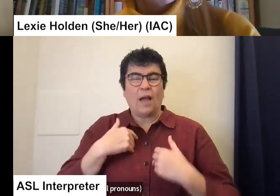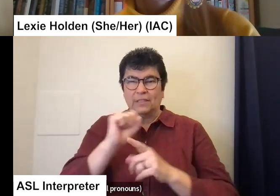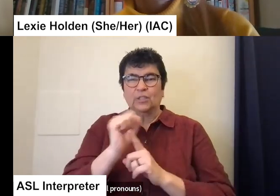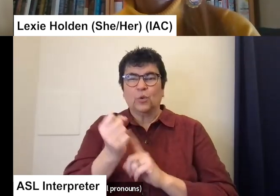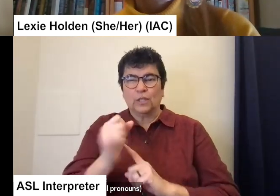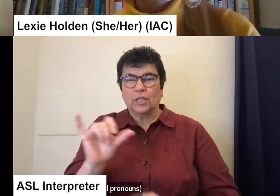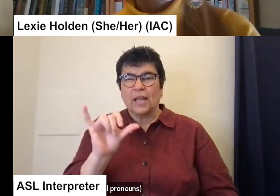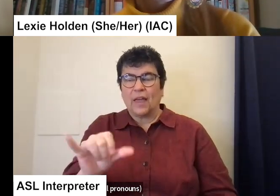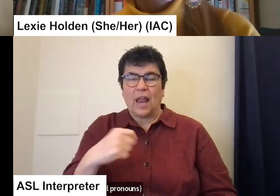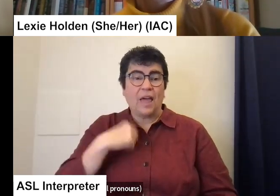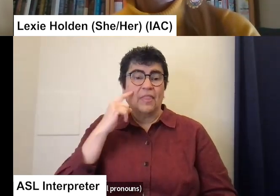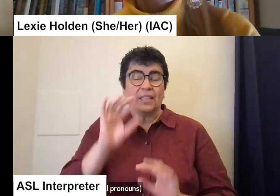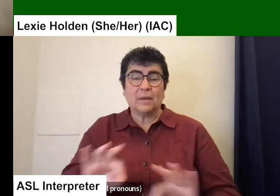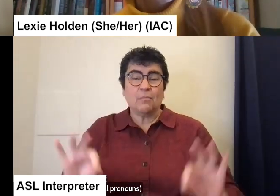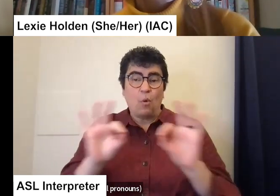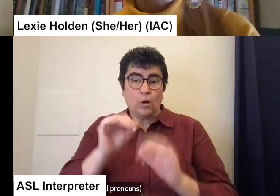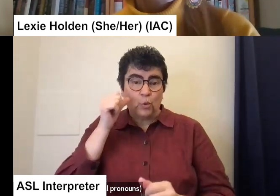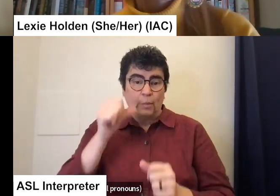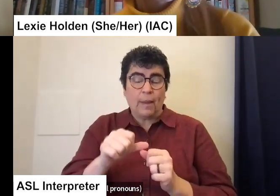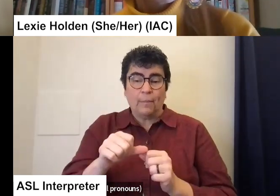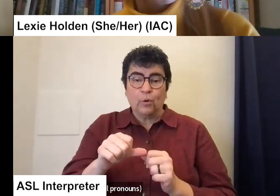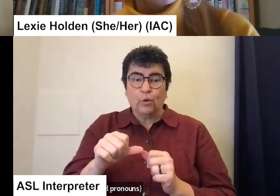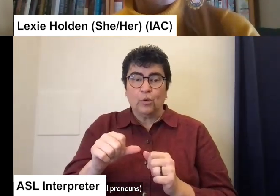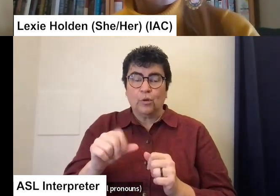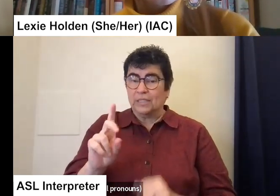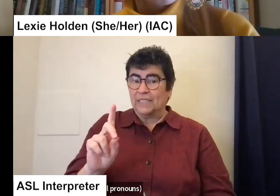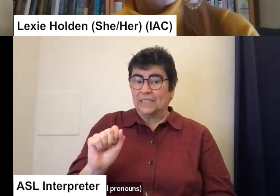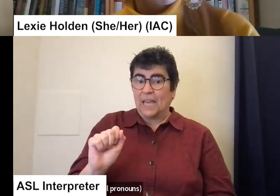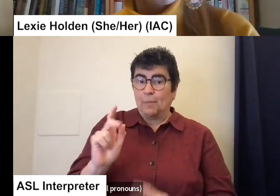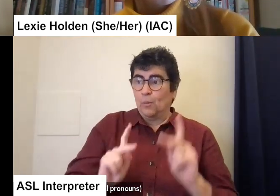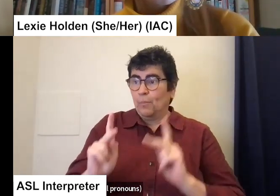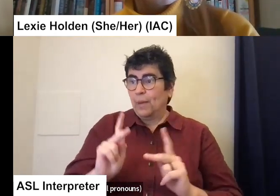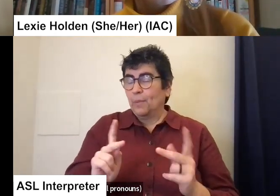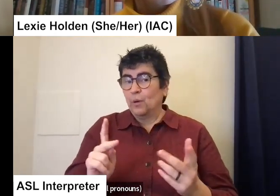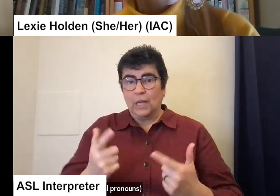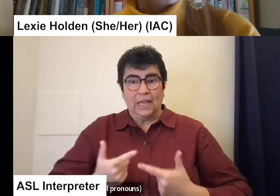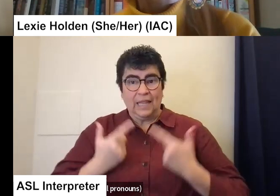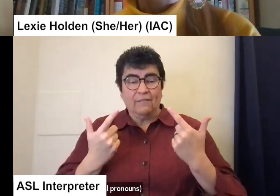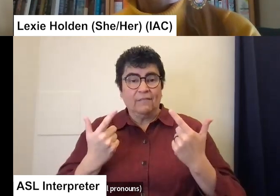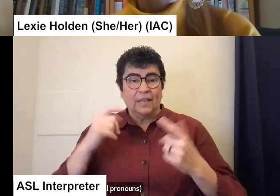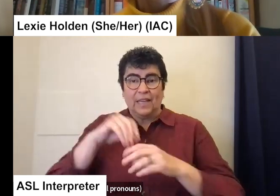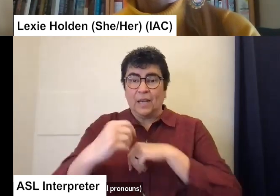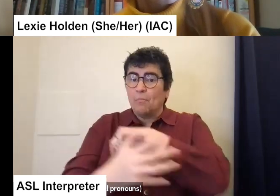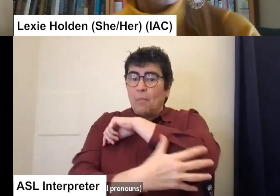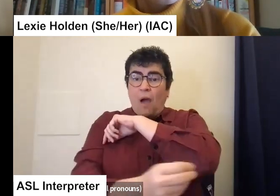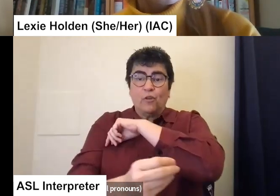that. I think it's also important to remember that disabled people live in